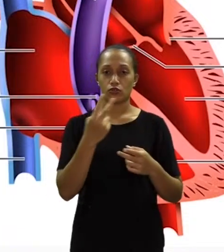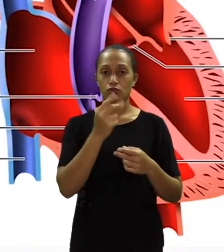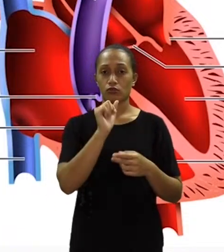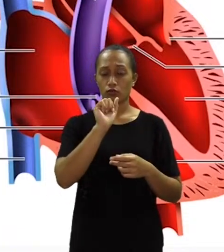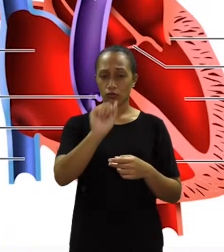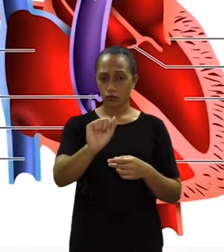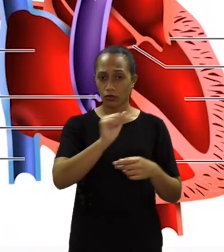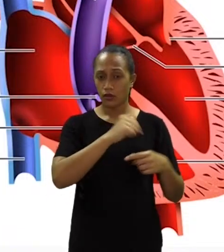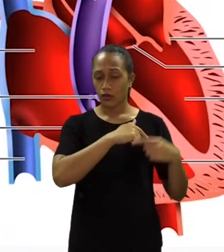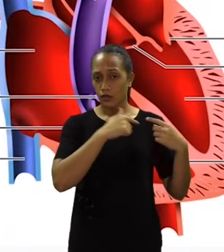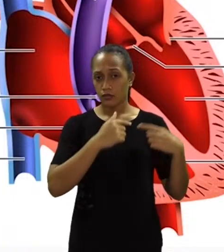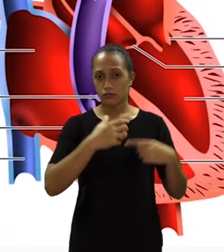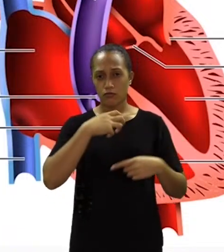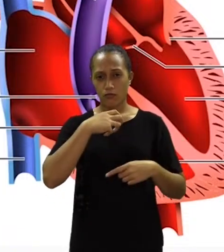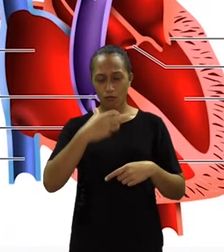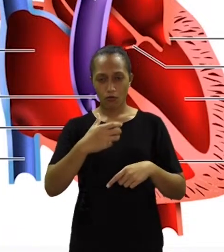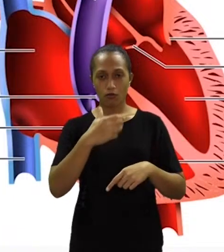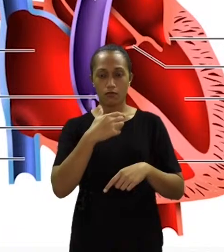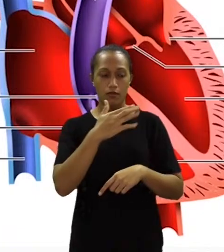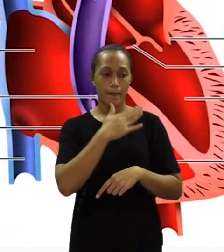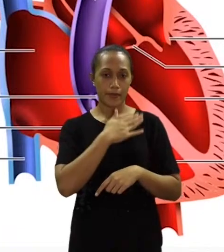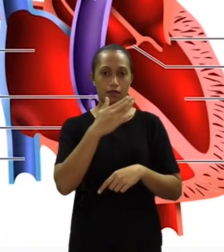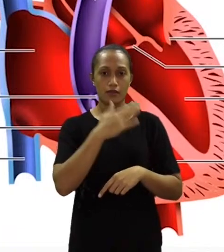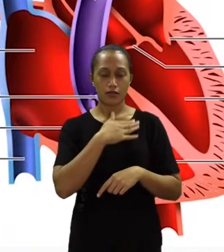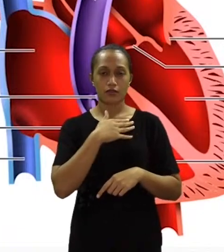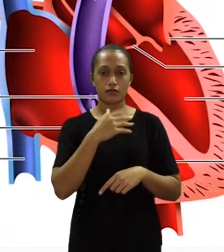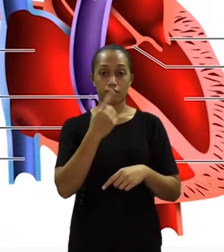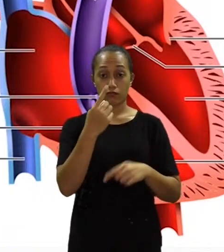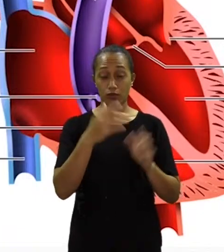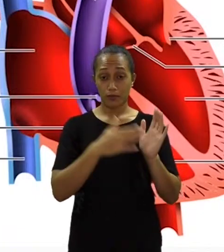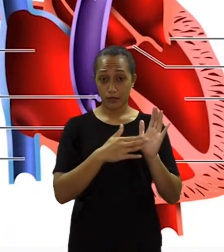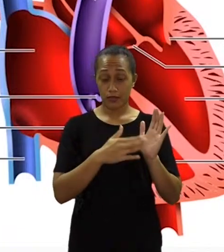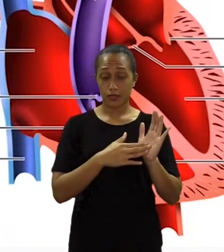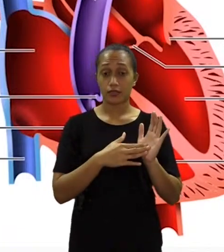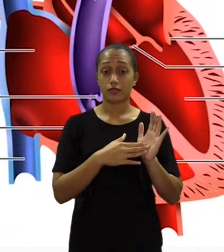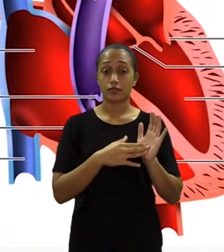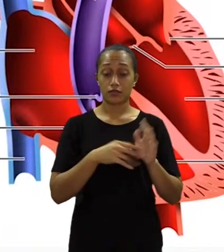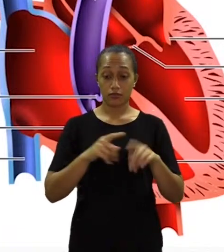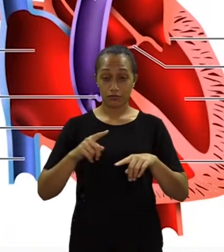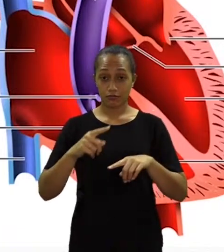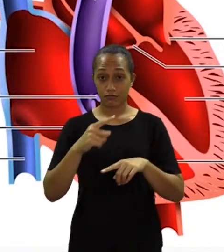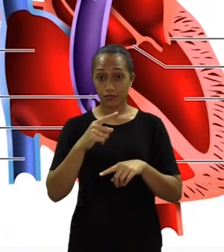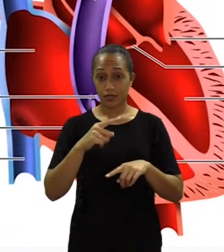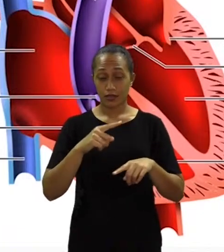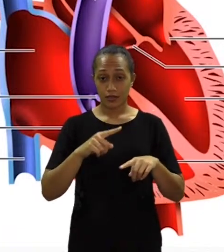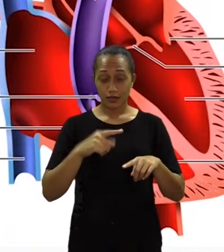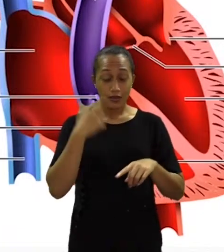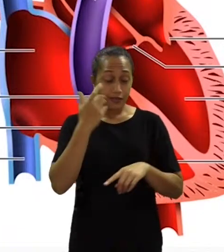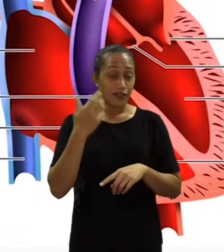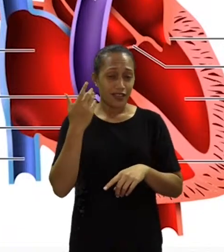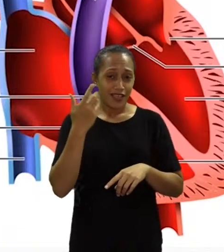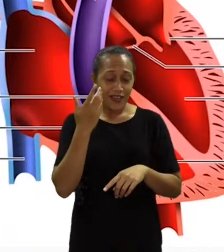Your heart will have more beats per minute and a more forceful contraction each time it beats, so it can pump a greater amount of